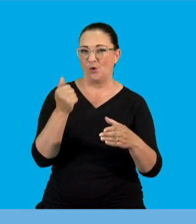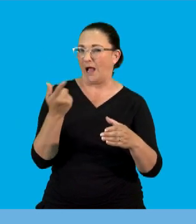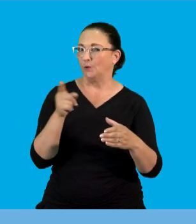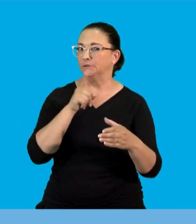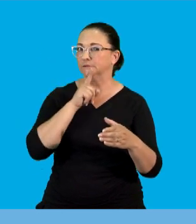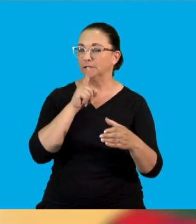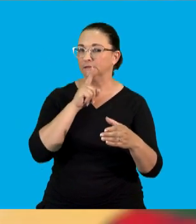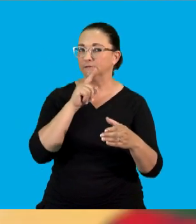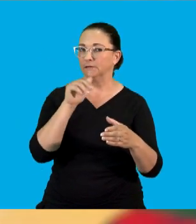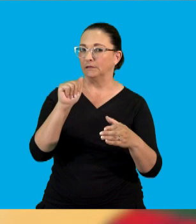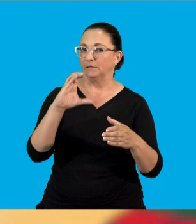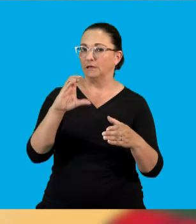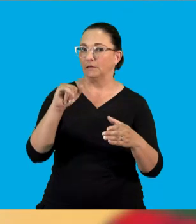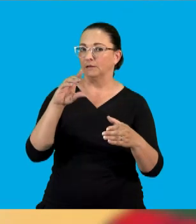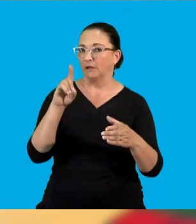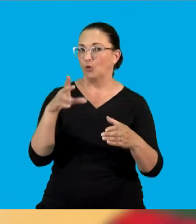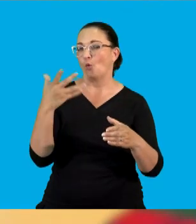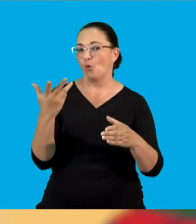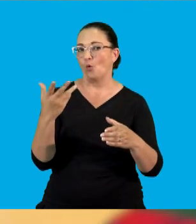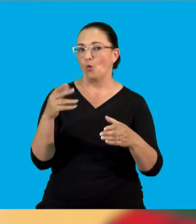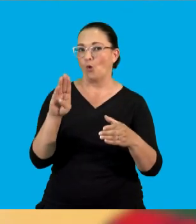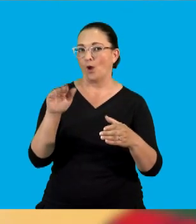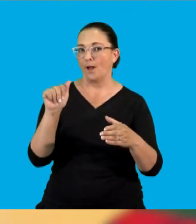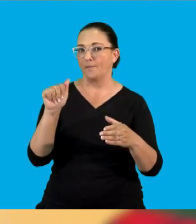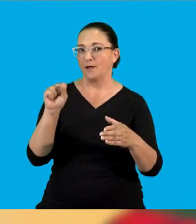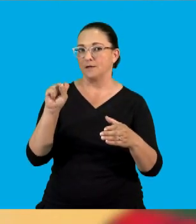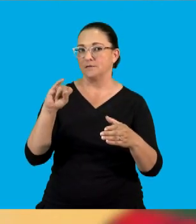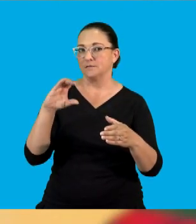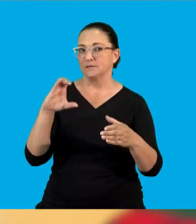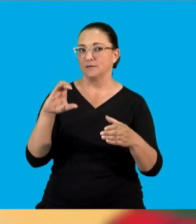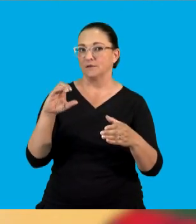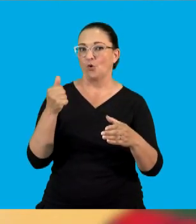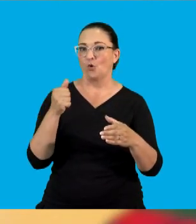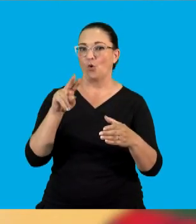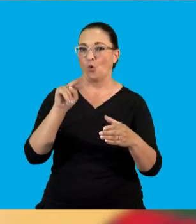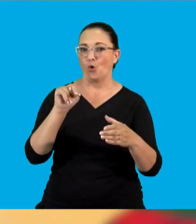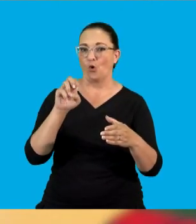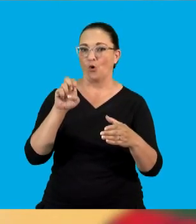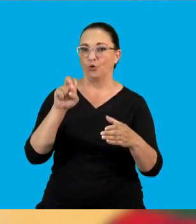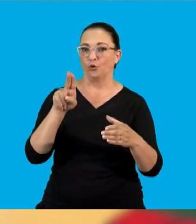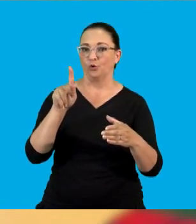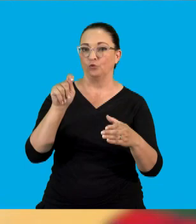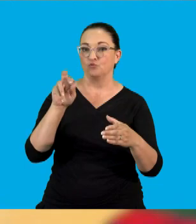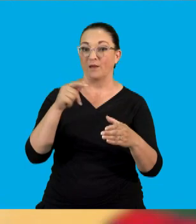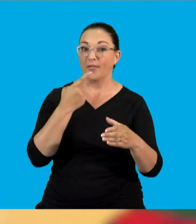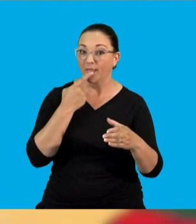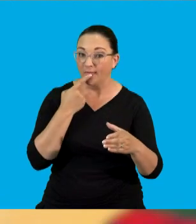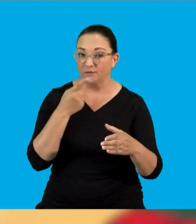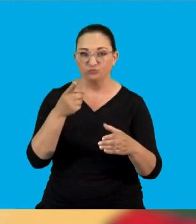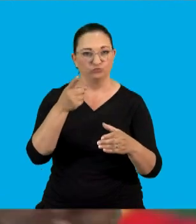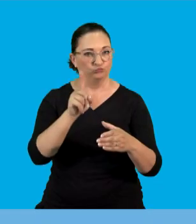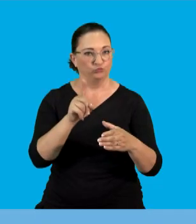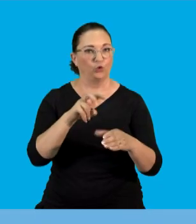basic or neutral? Remember, we do not taste. We use an indicator to check if whether it's acidic, basic, or